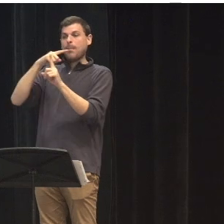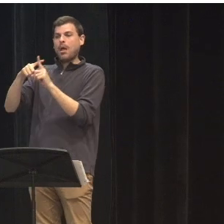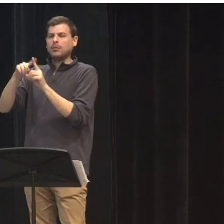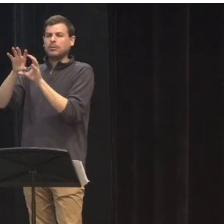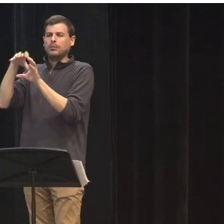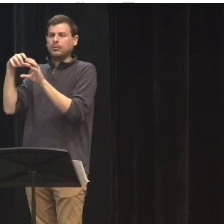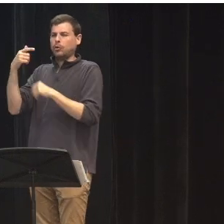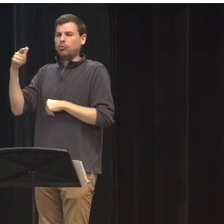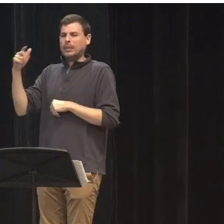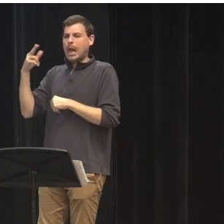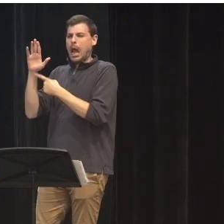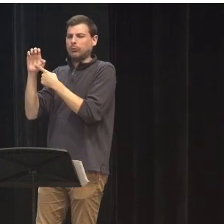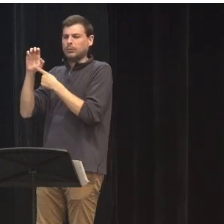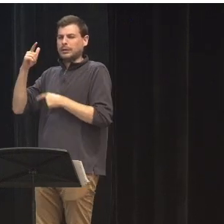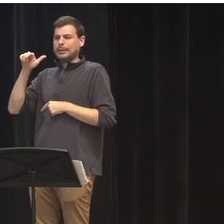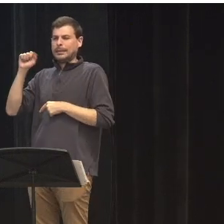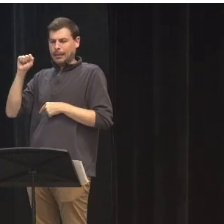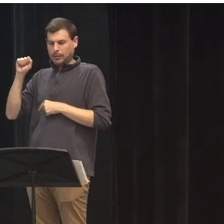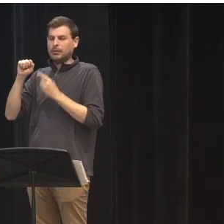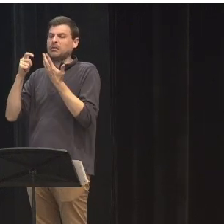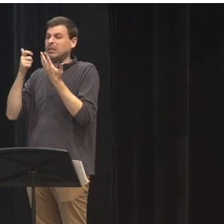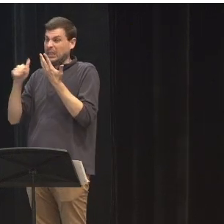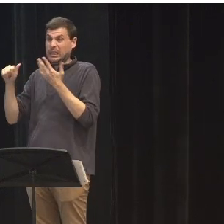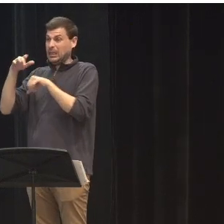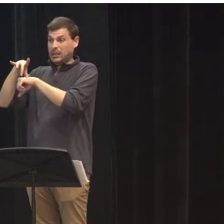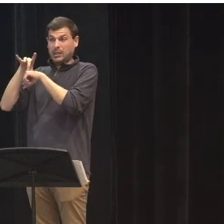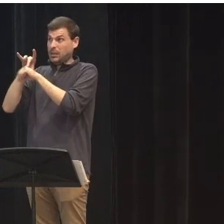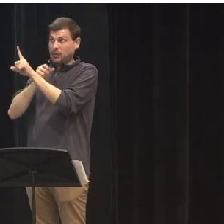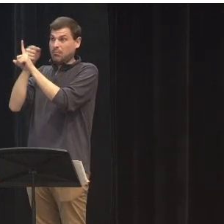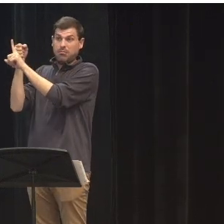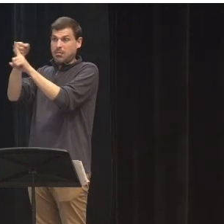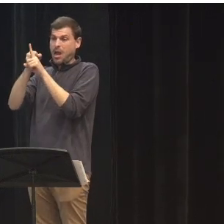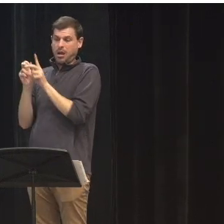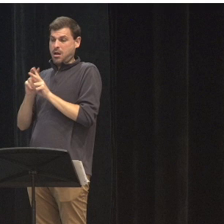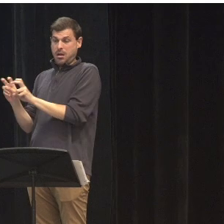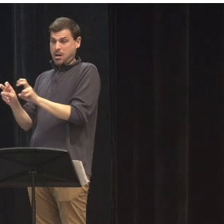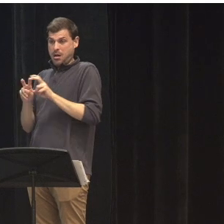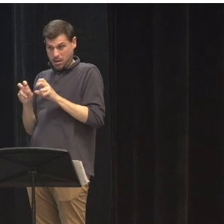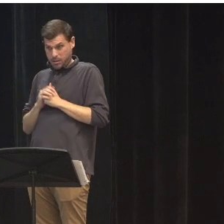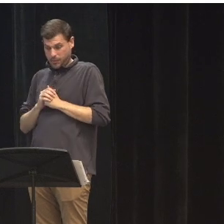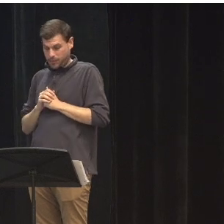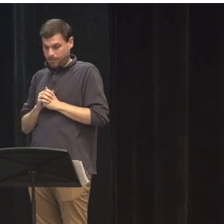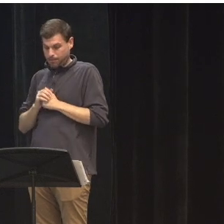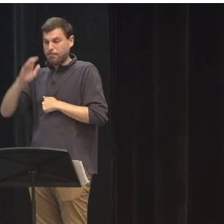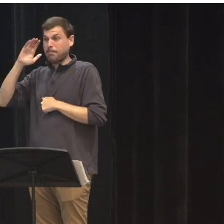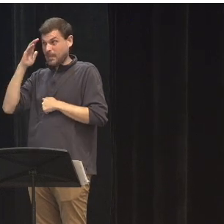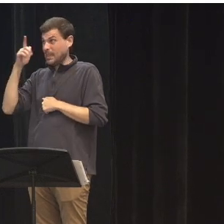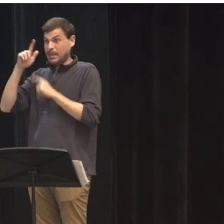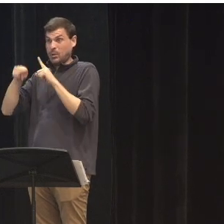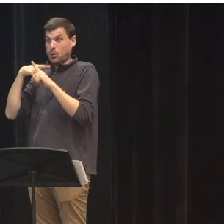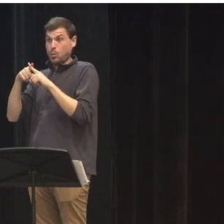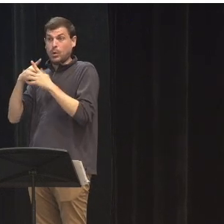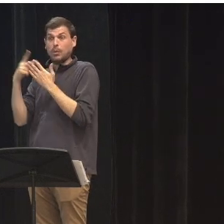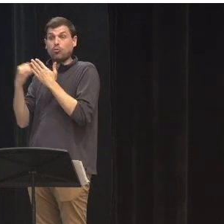and also a neighborhood character assessment, the summary of which was when in place, this project will provide